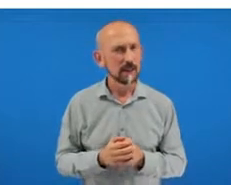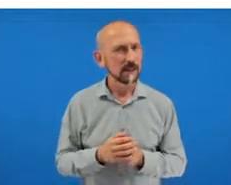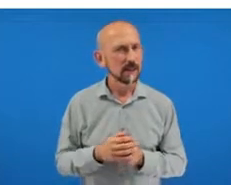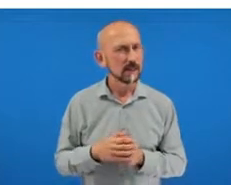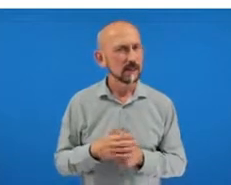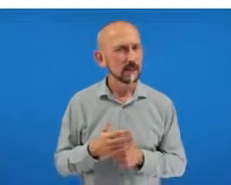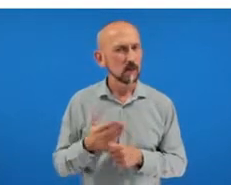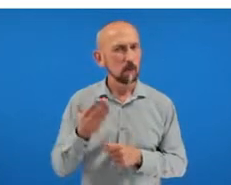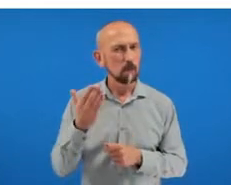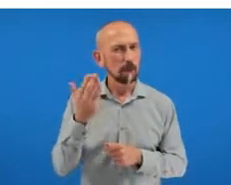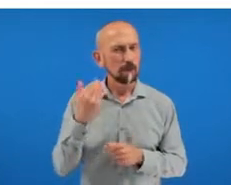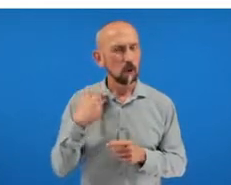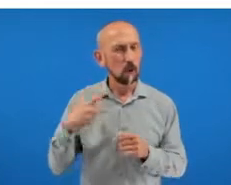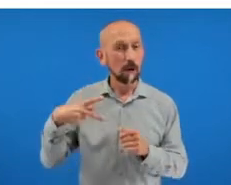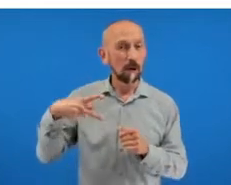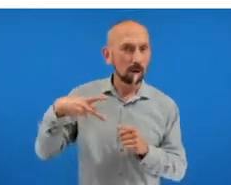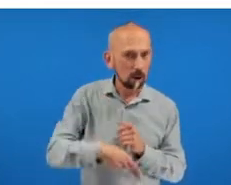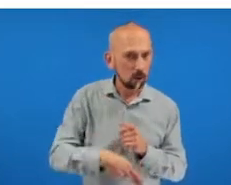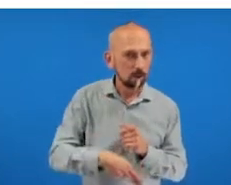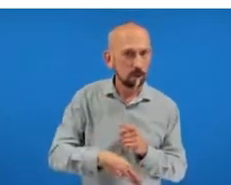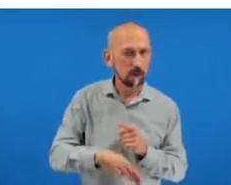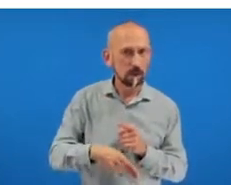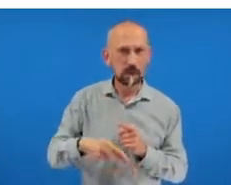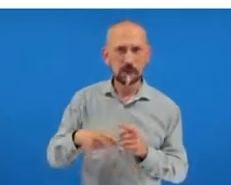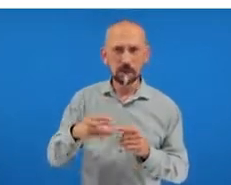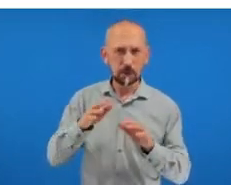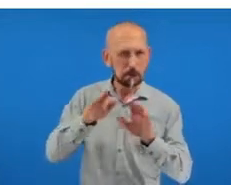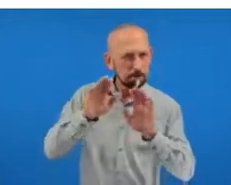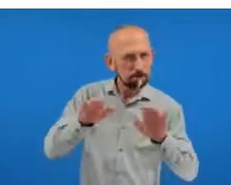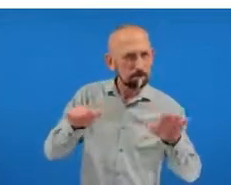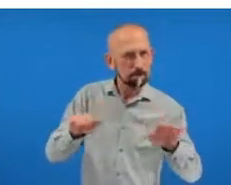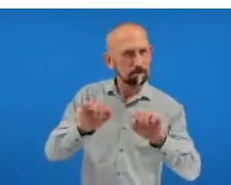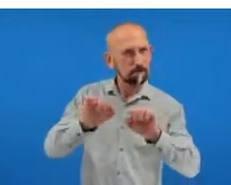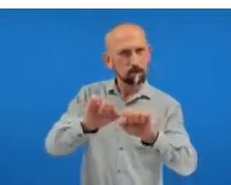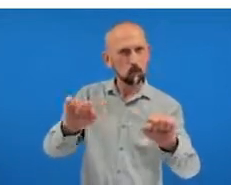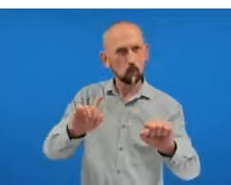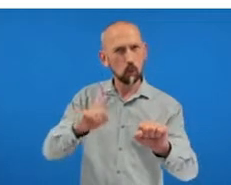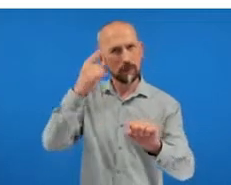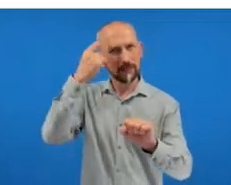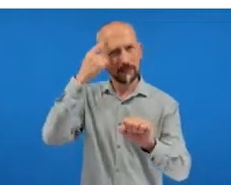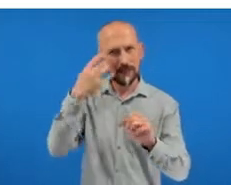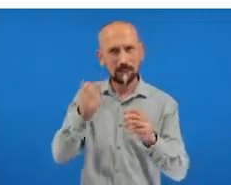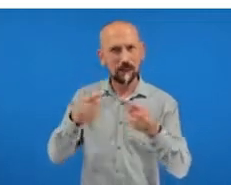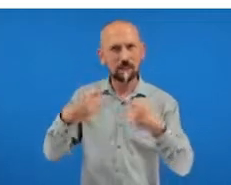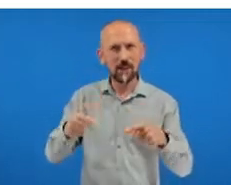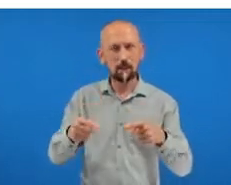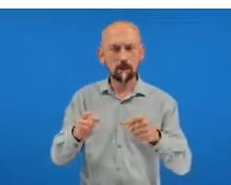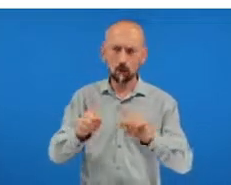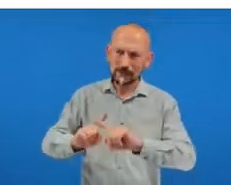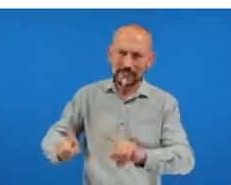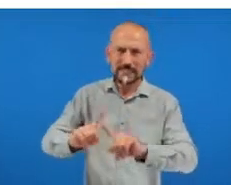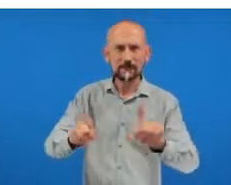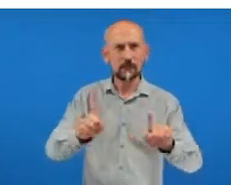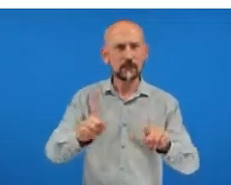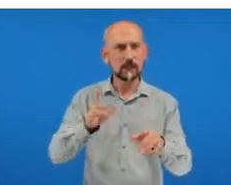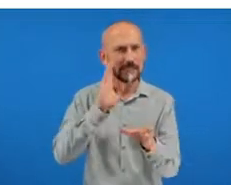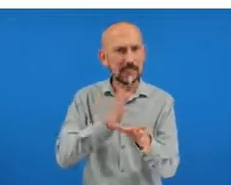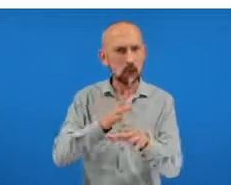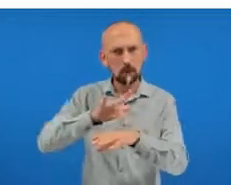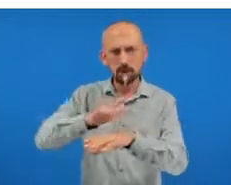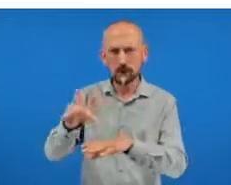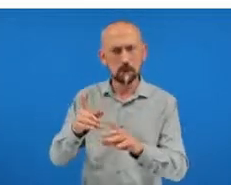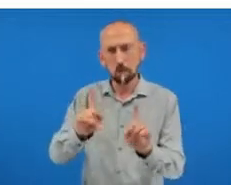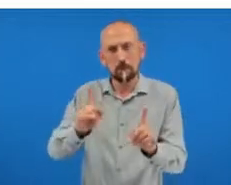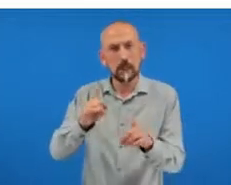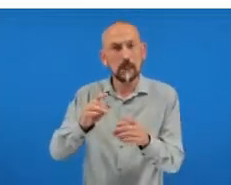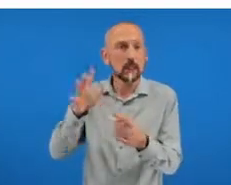was, what do you think there are available for the whole host of psychological professionals? What would be your top